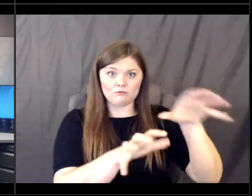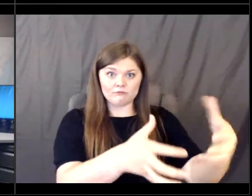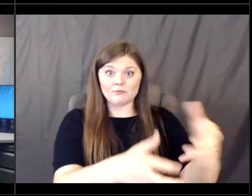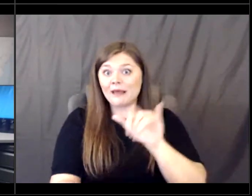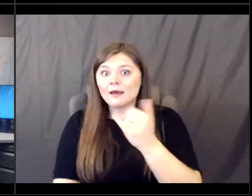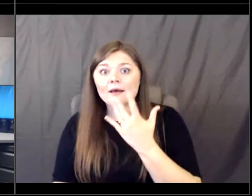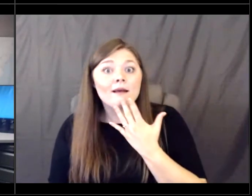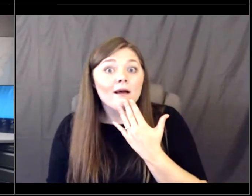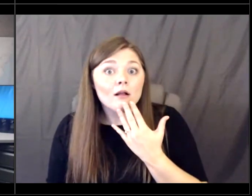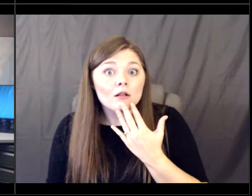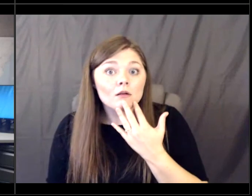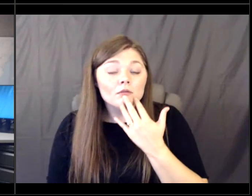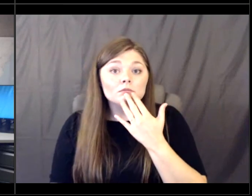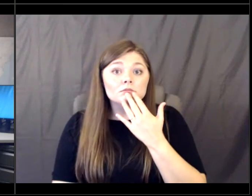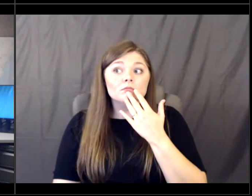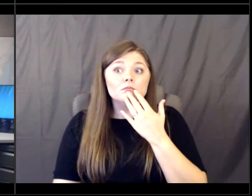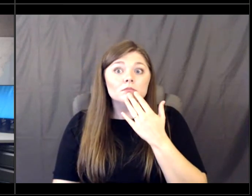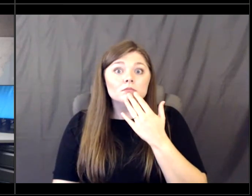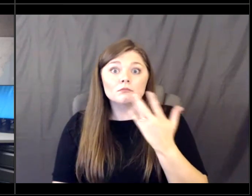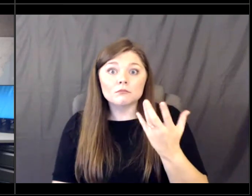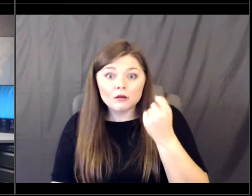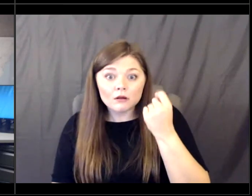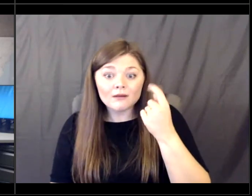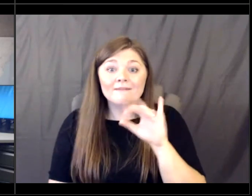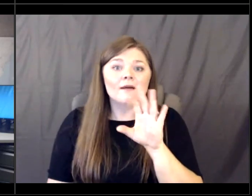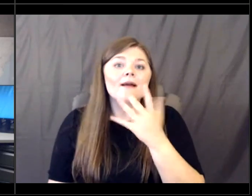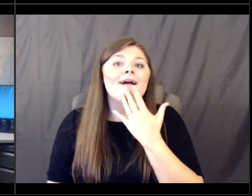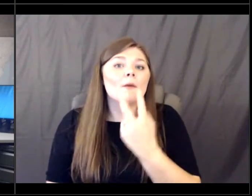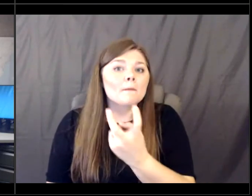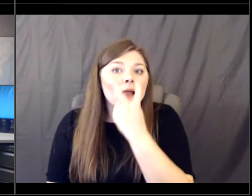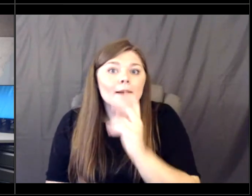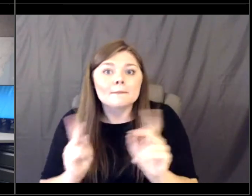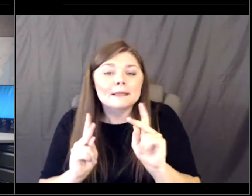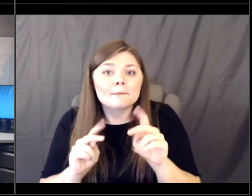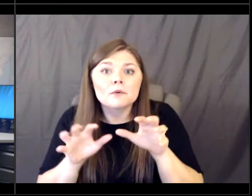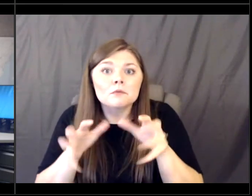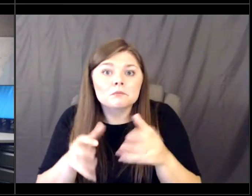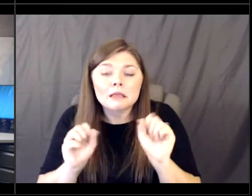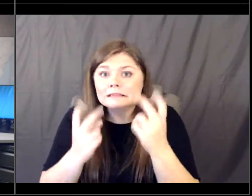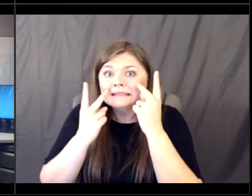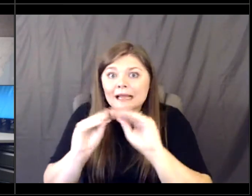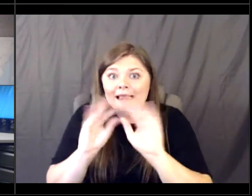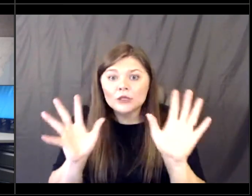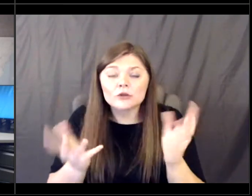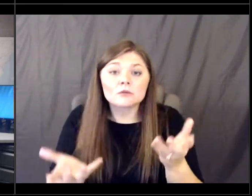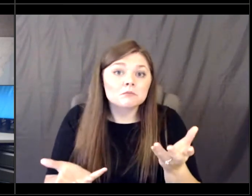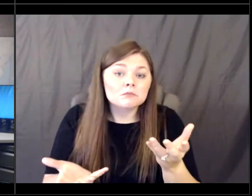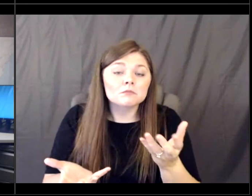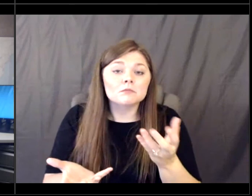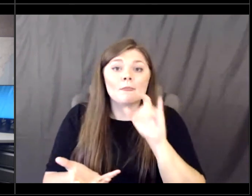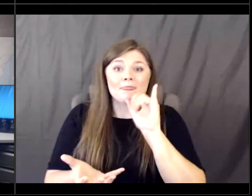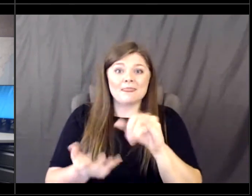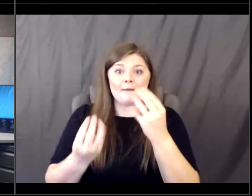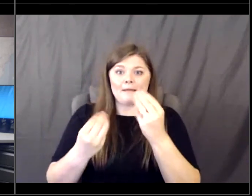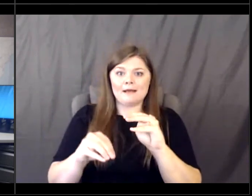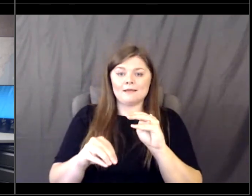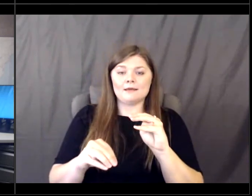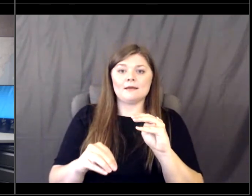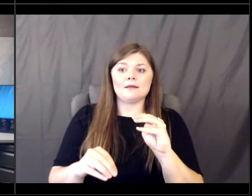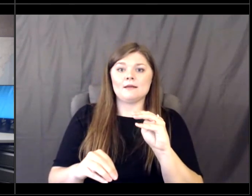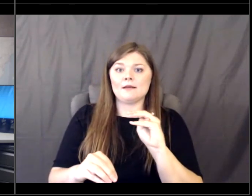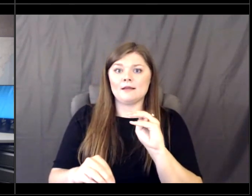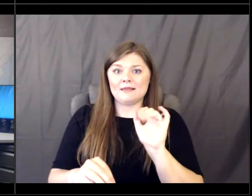going to end up being usable for colorblind community or a specific type? Is this method of messaging in this way, is that going to